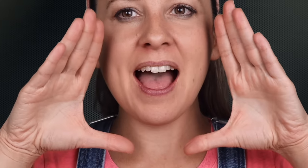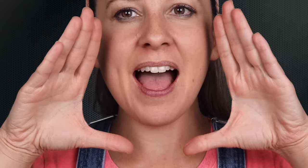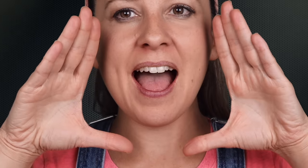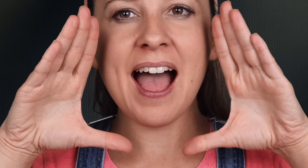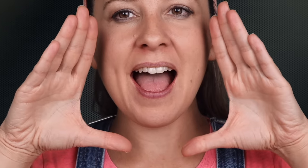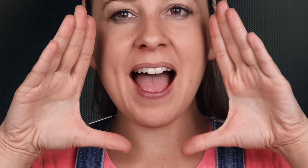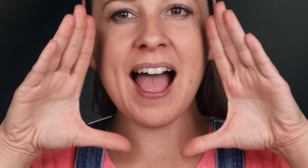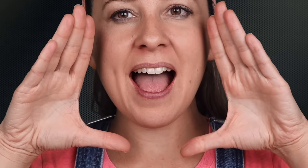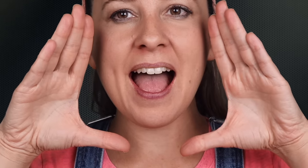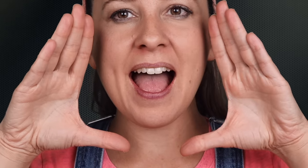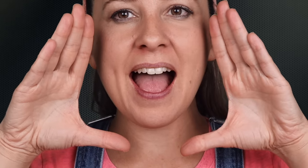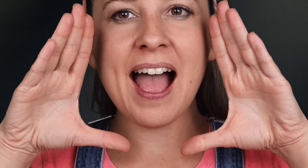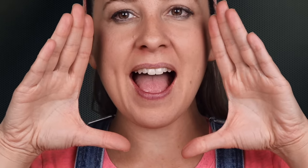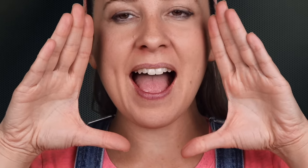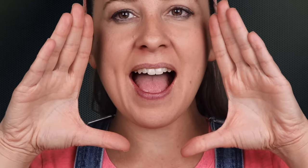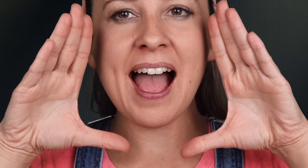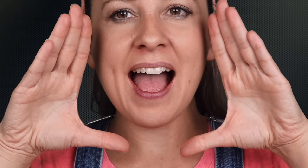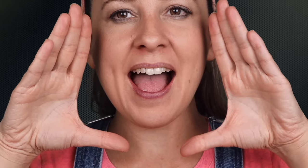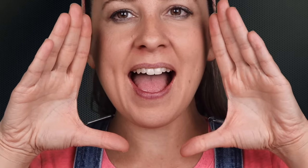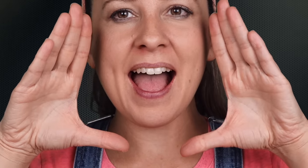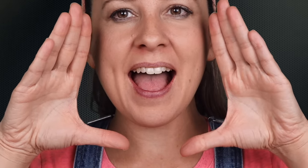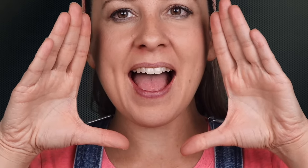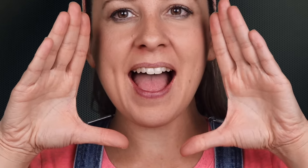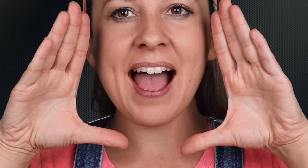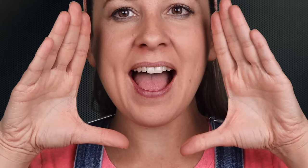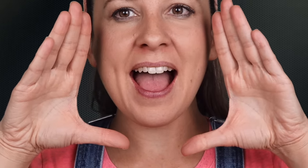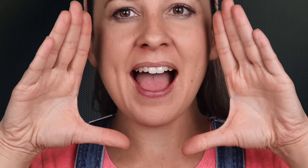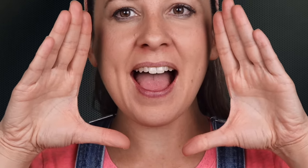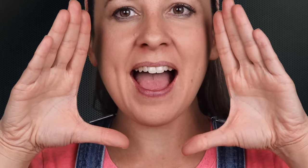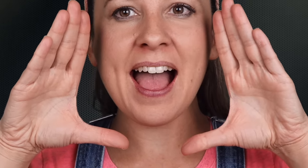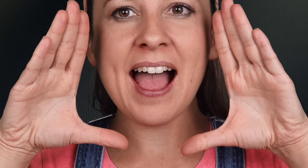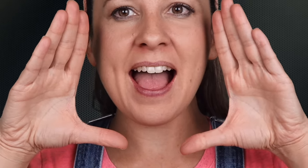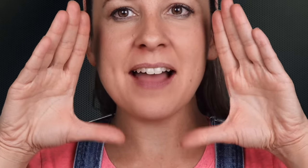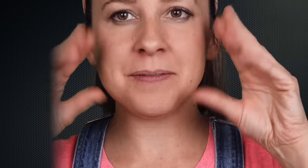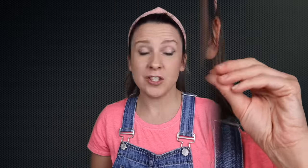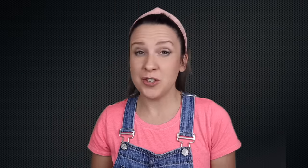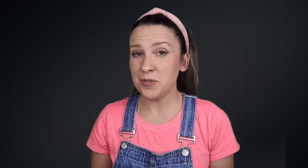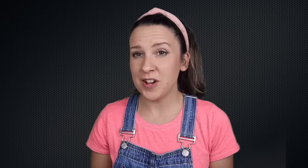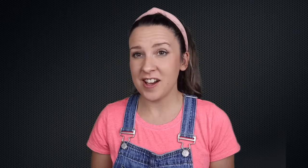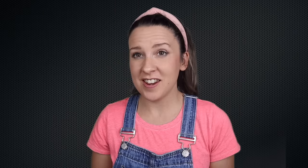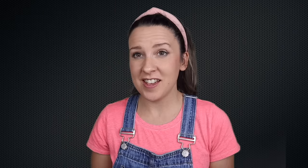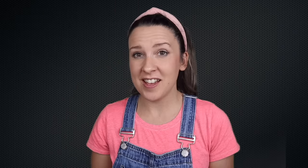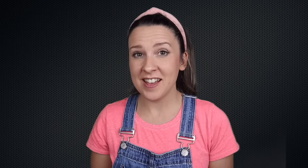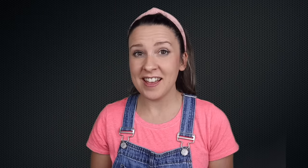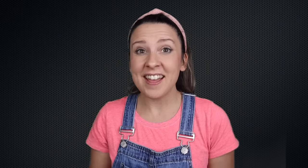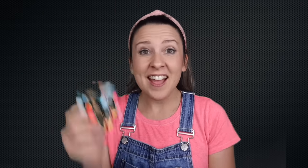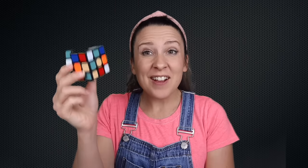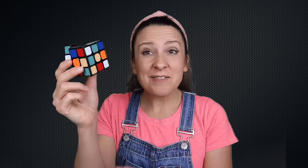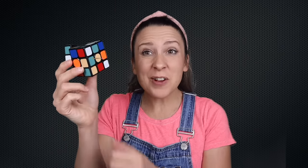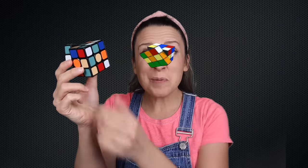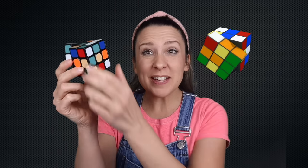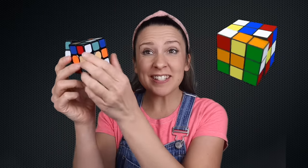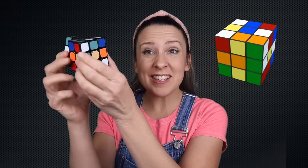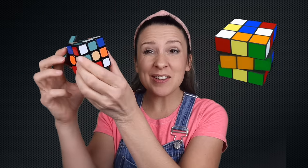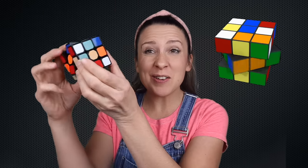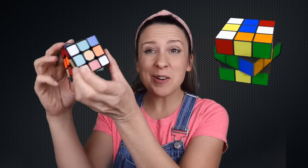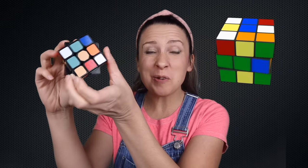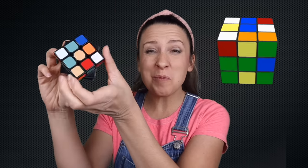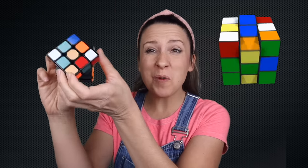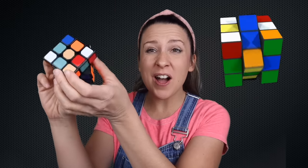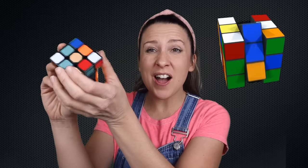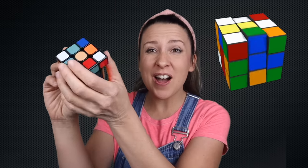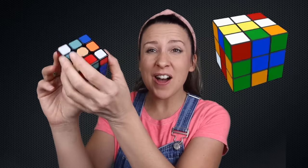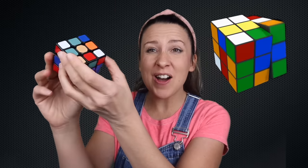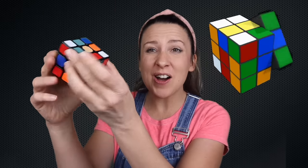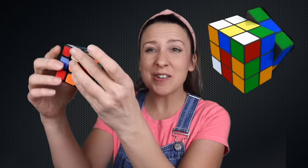You got a Rubik's